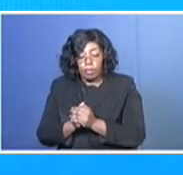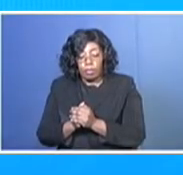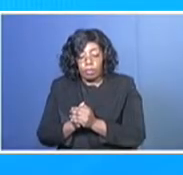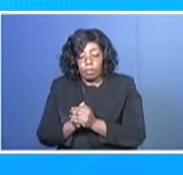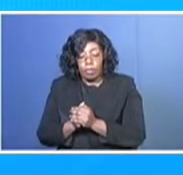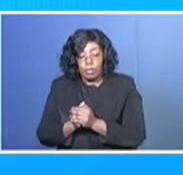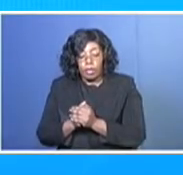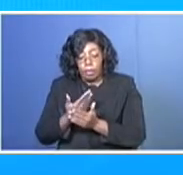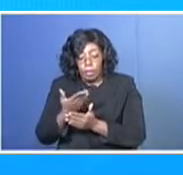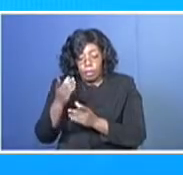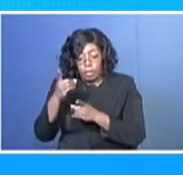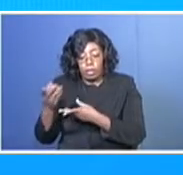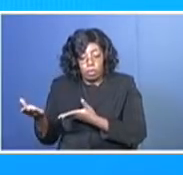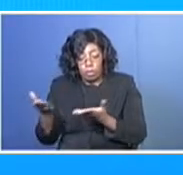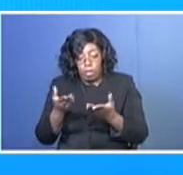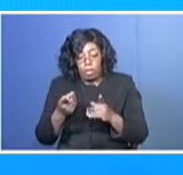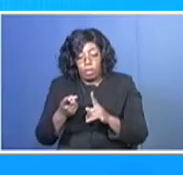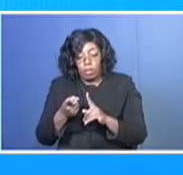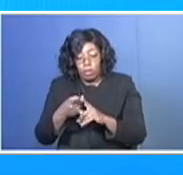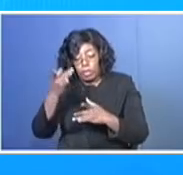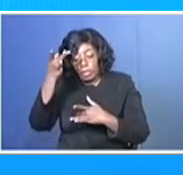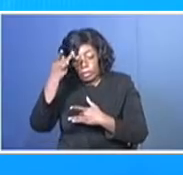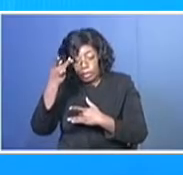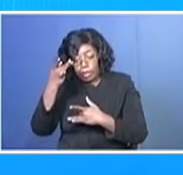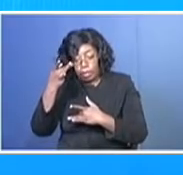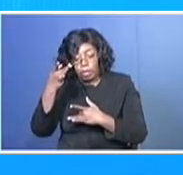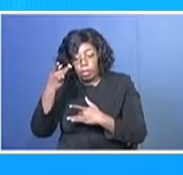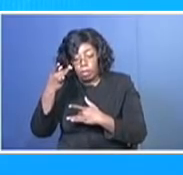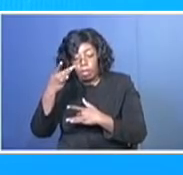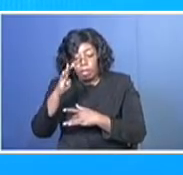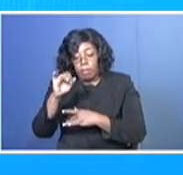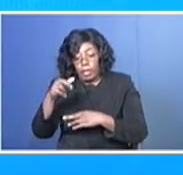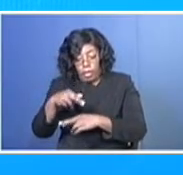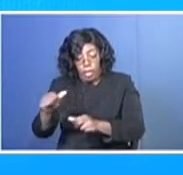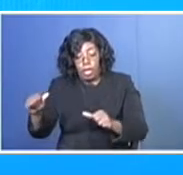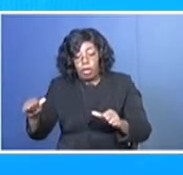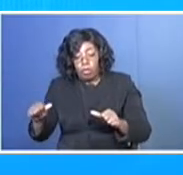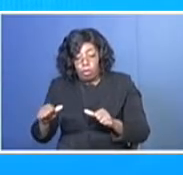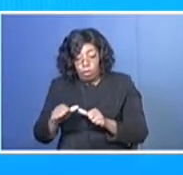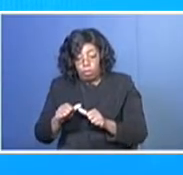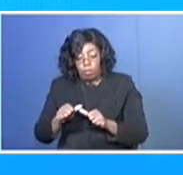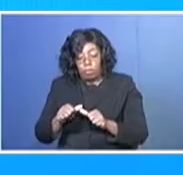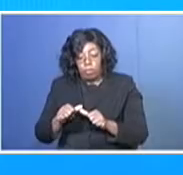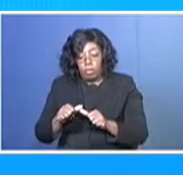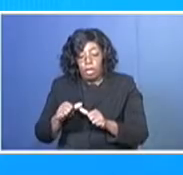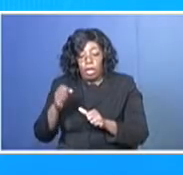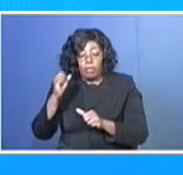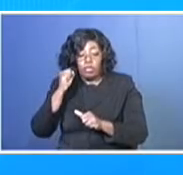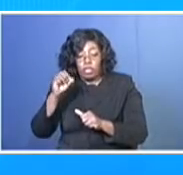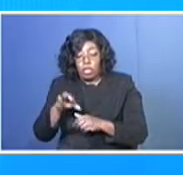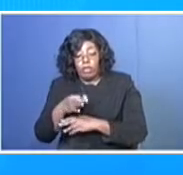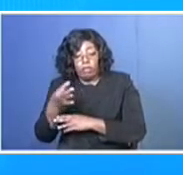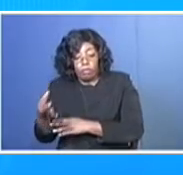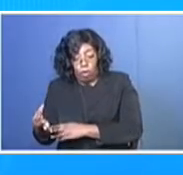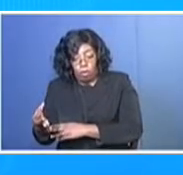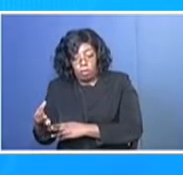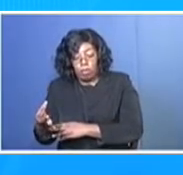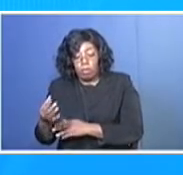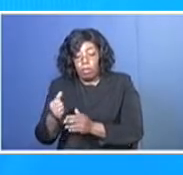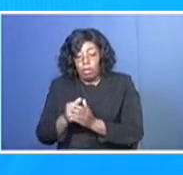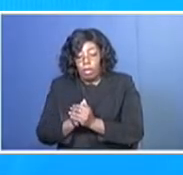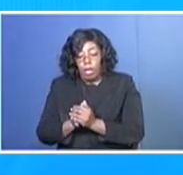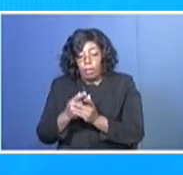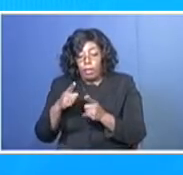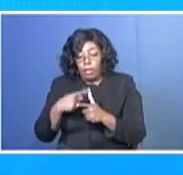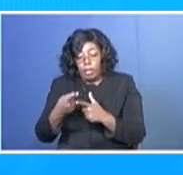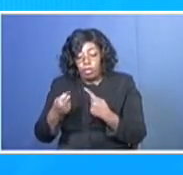sick bay area, she collapsed. The ambulance was called and she was taken to PMH where she died, I think. I don't